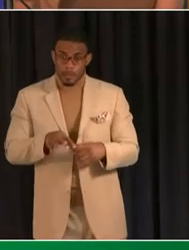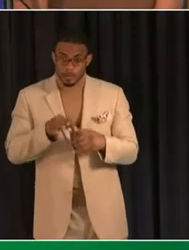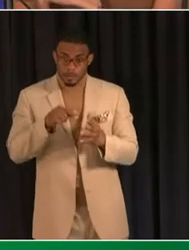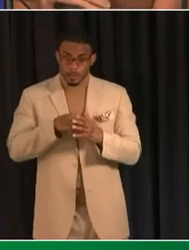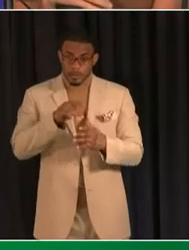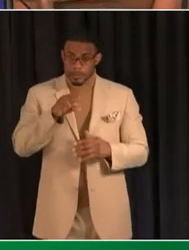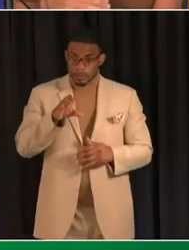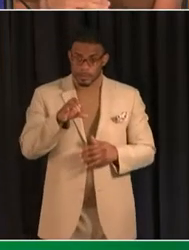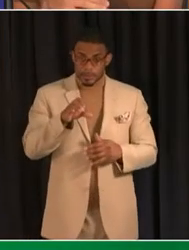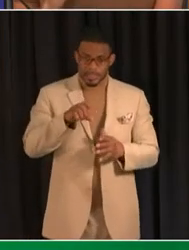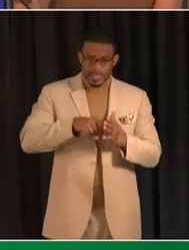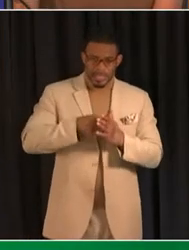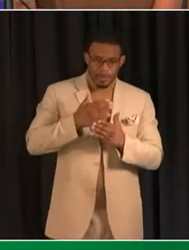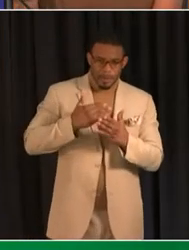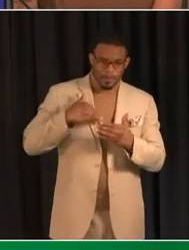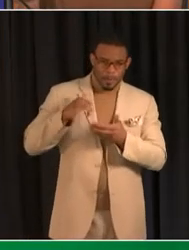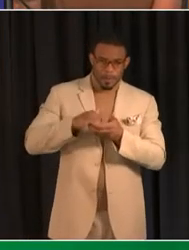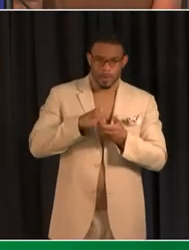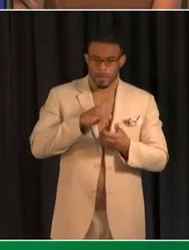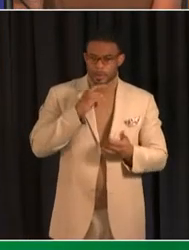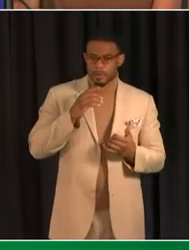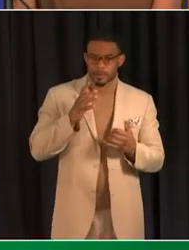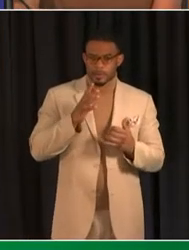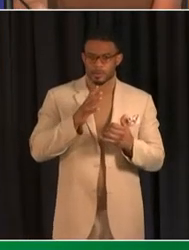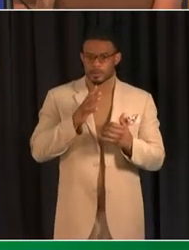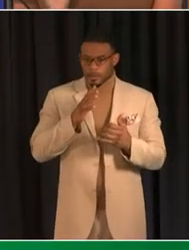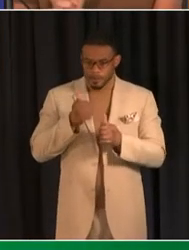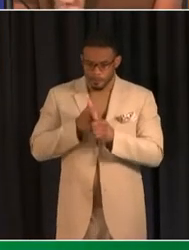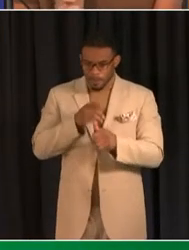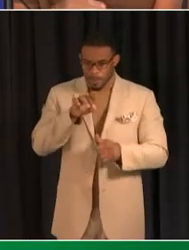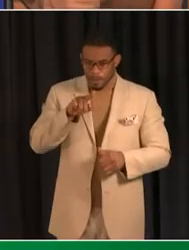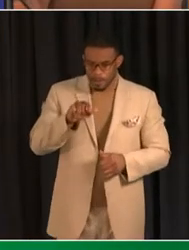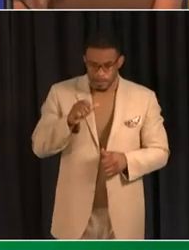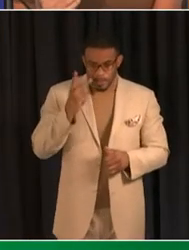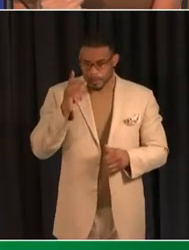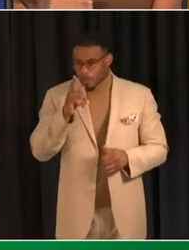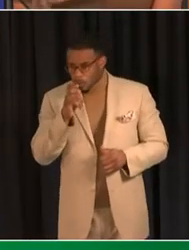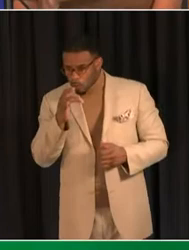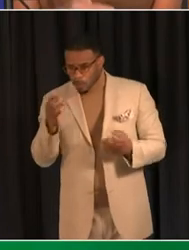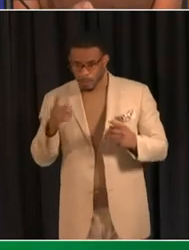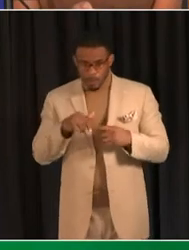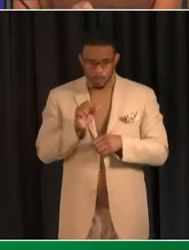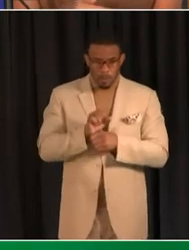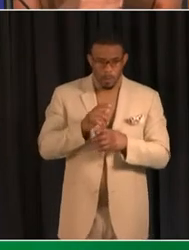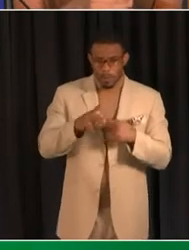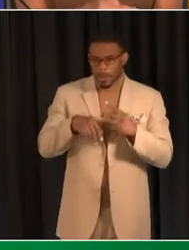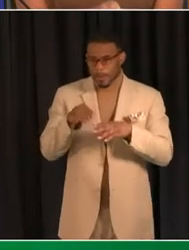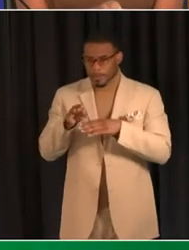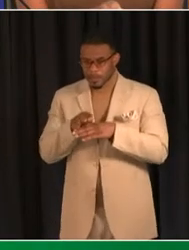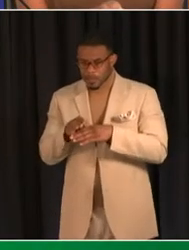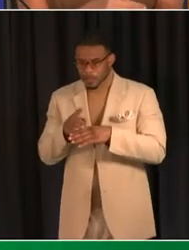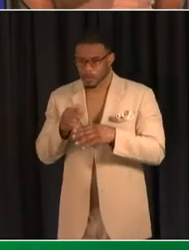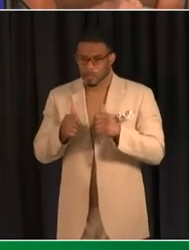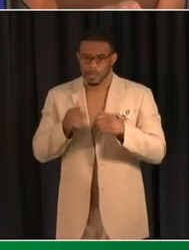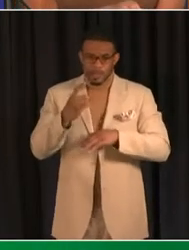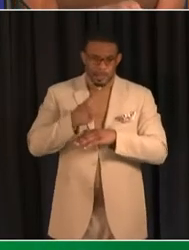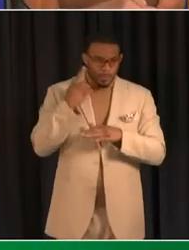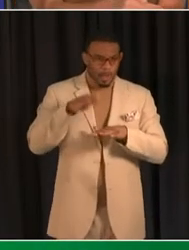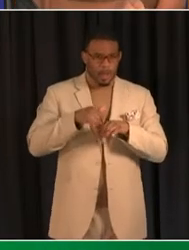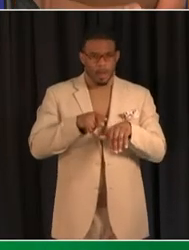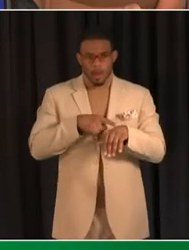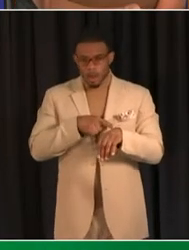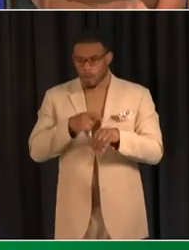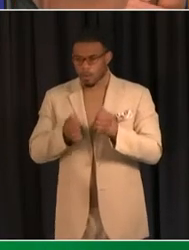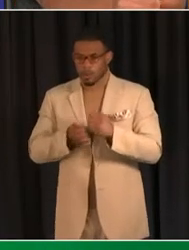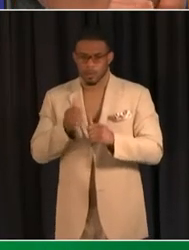products, and particularly in DC, a key part of our partnership is tracking the data. Again, seeing who's coming back to work, what type of businesses, what days,